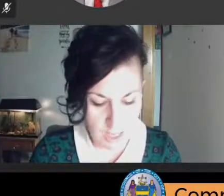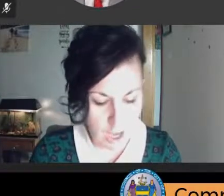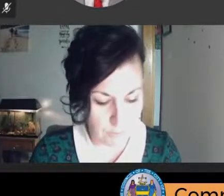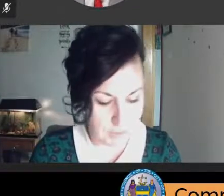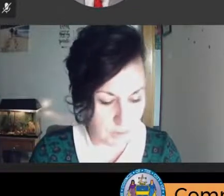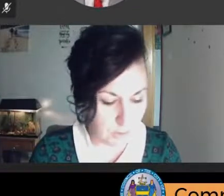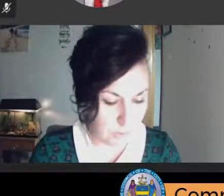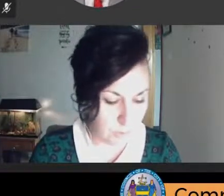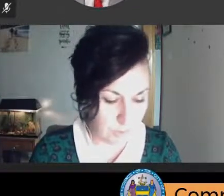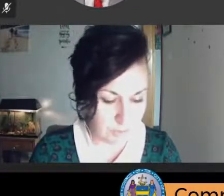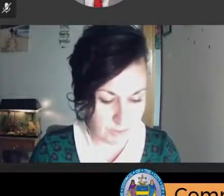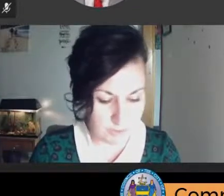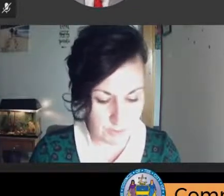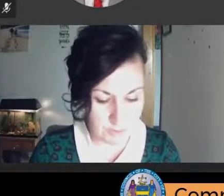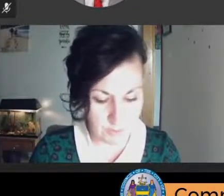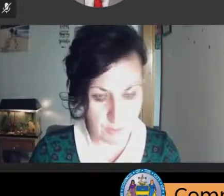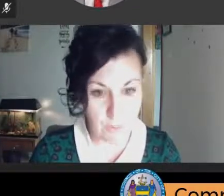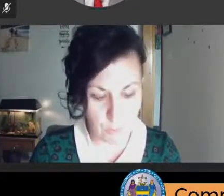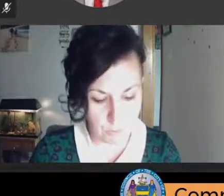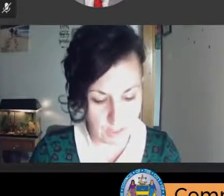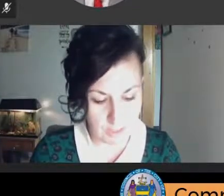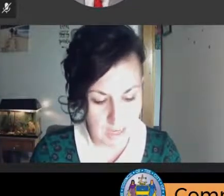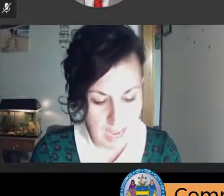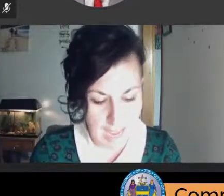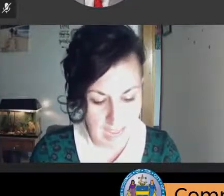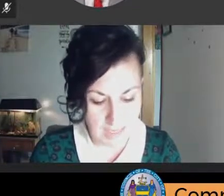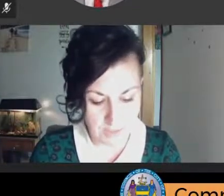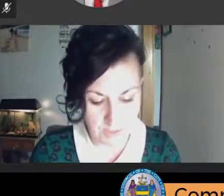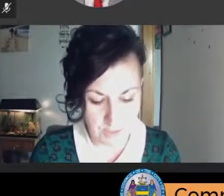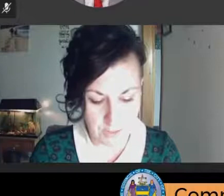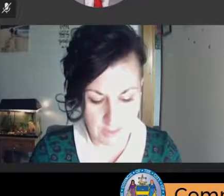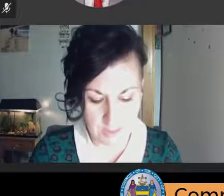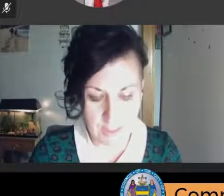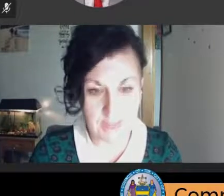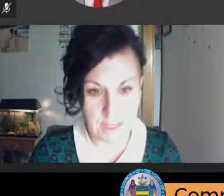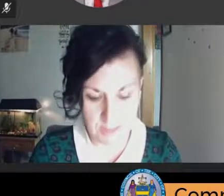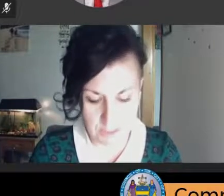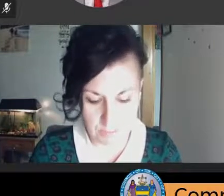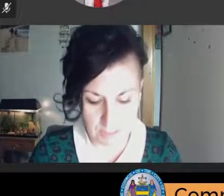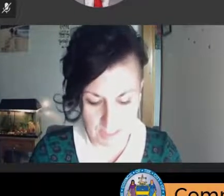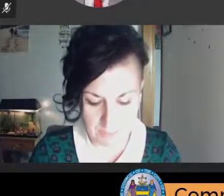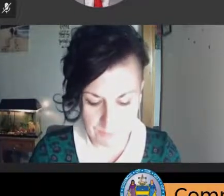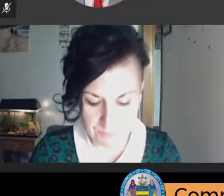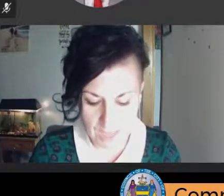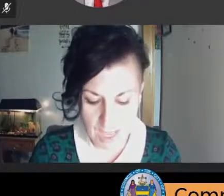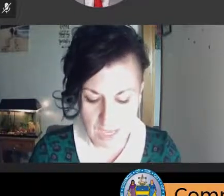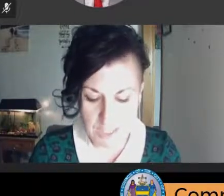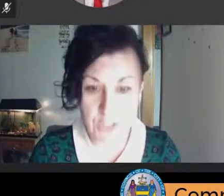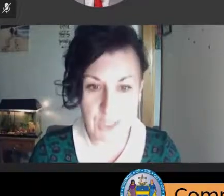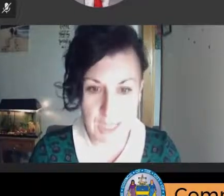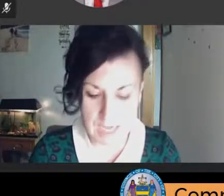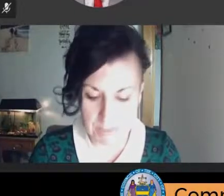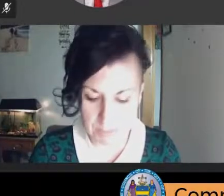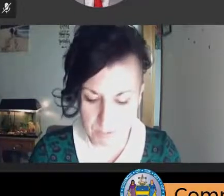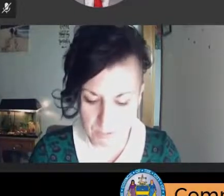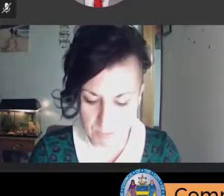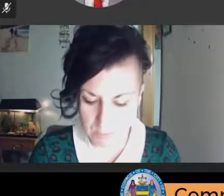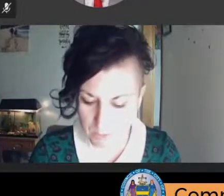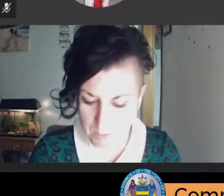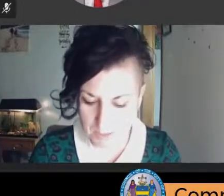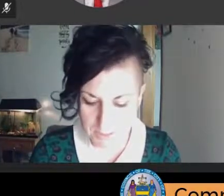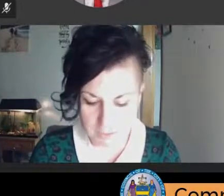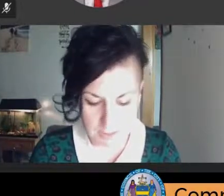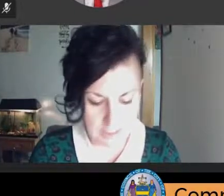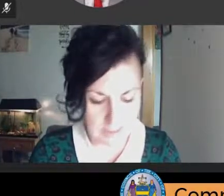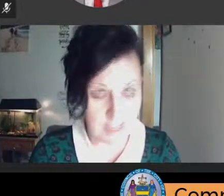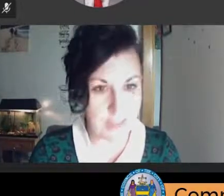Equality, on Resolution 210041 and concerning the city's vaccination planning. Additionally, I am a person with